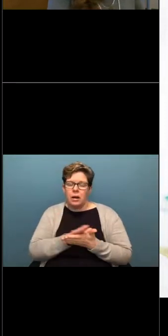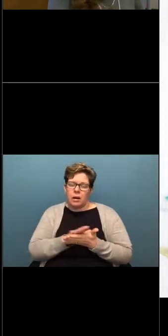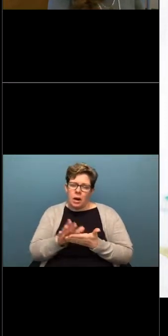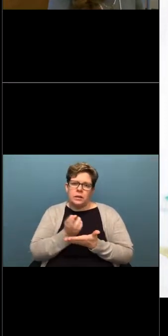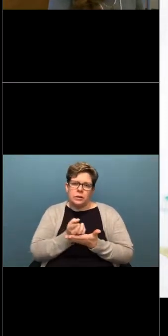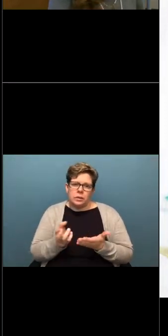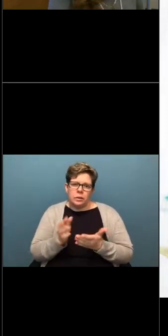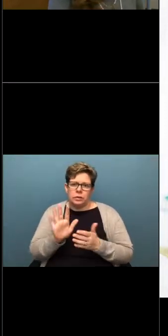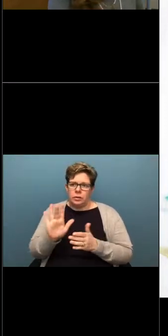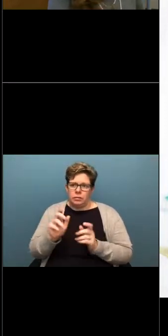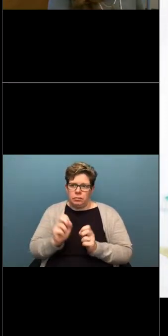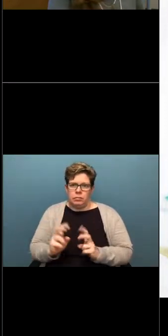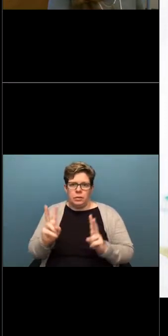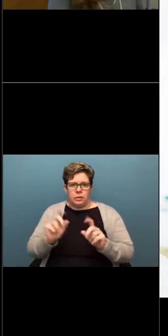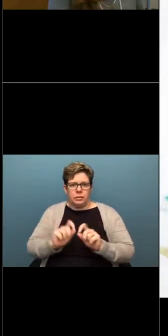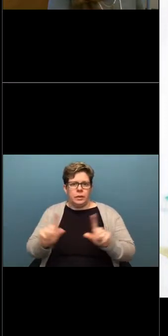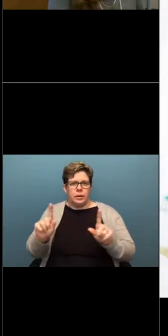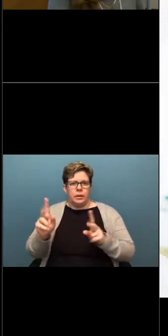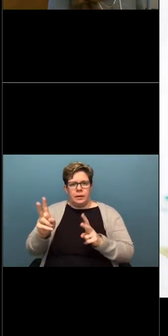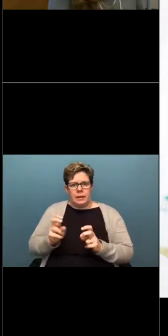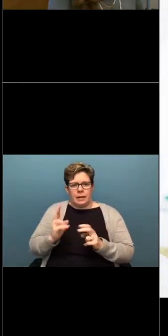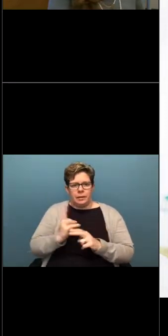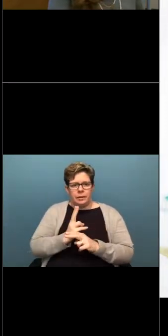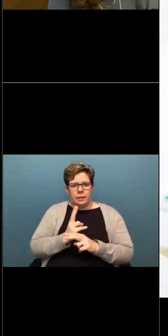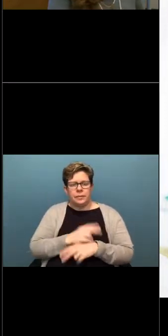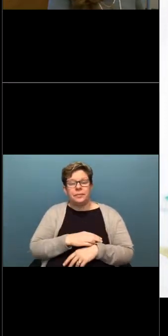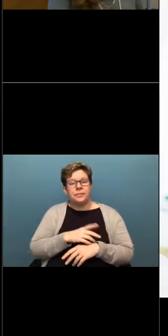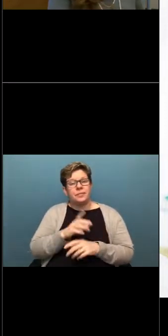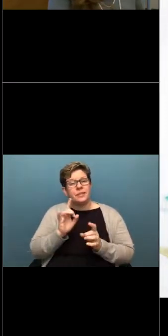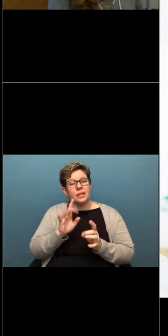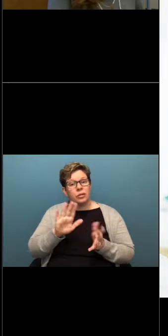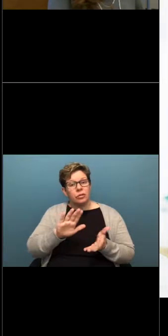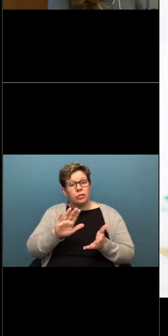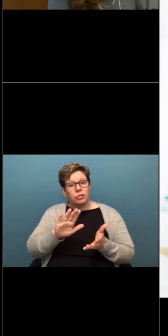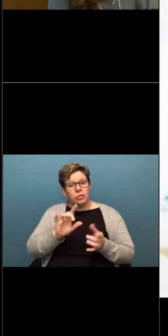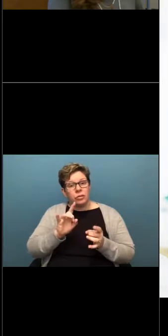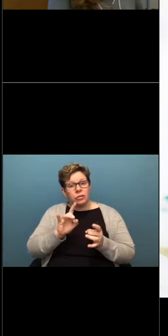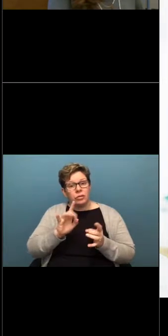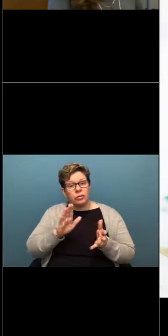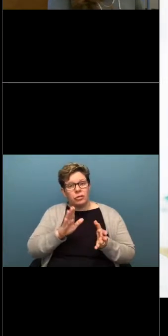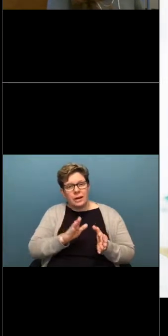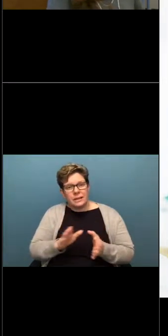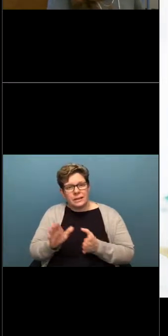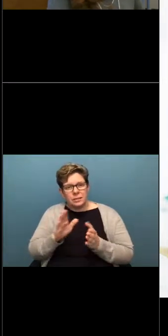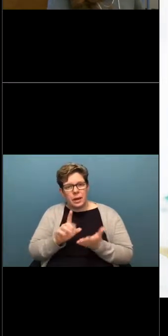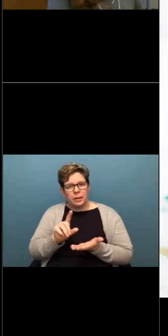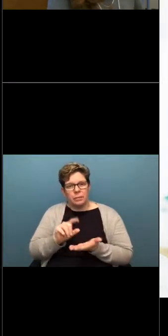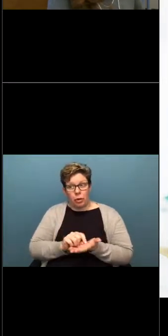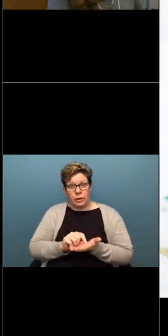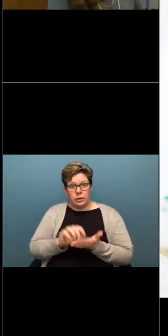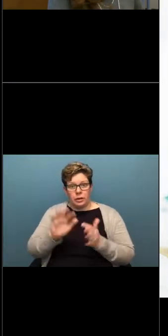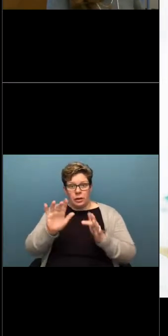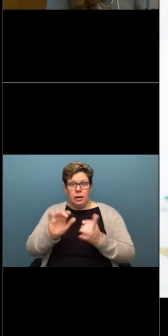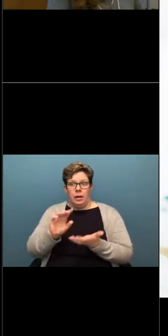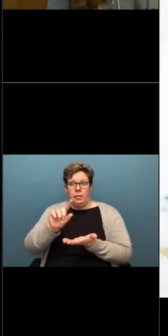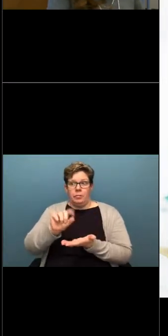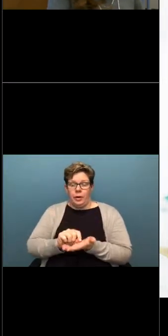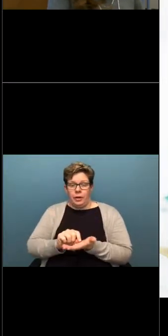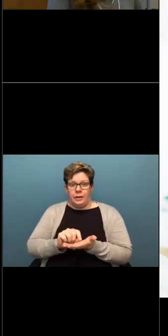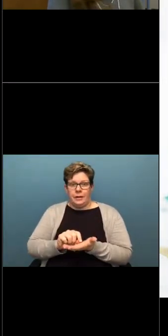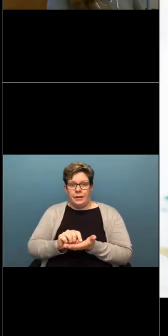download and use. Also, I would just say about crisis plans, a lot of times they're printed and we put them in an important place or